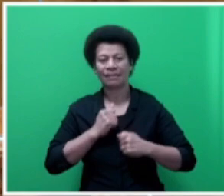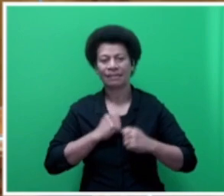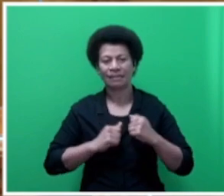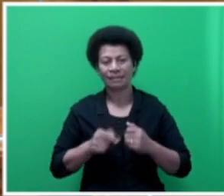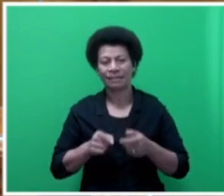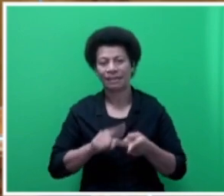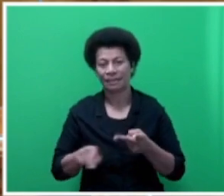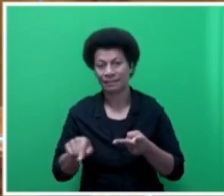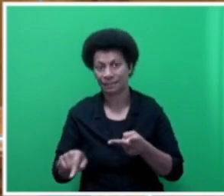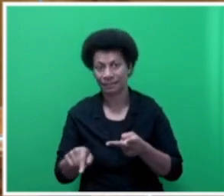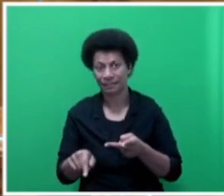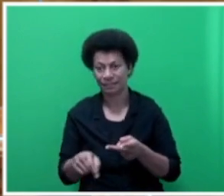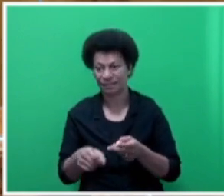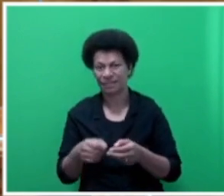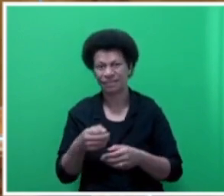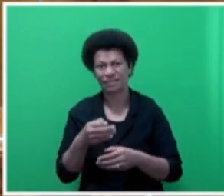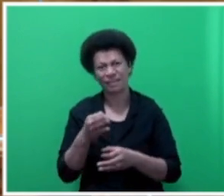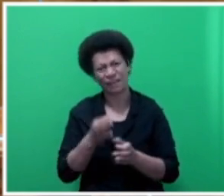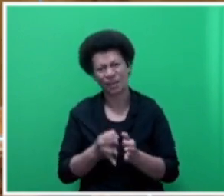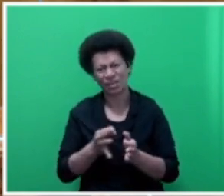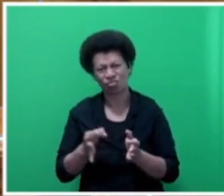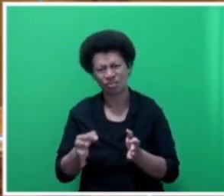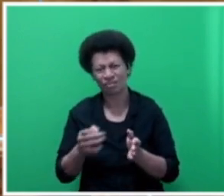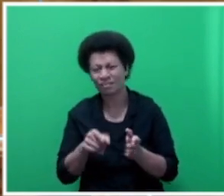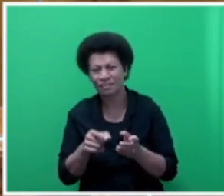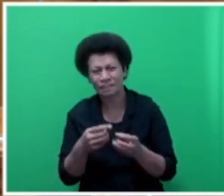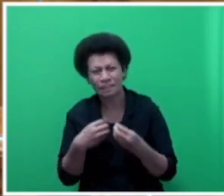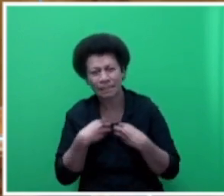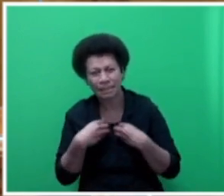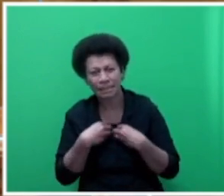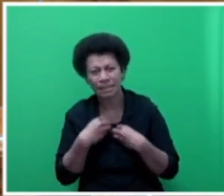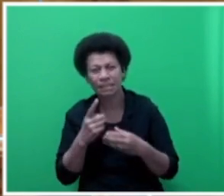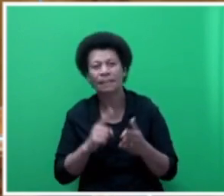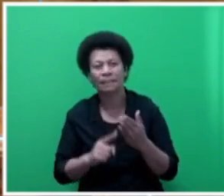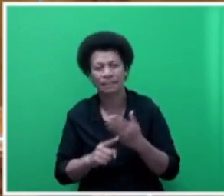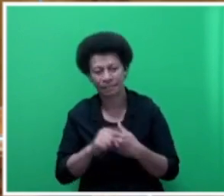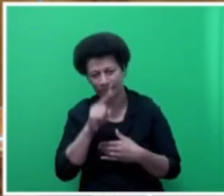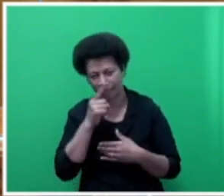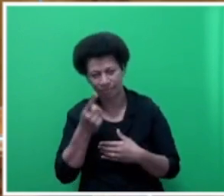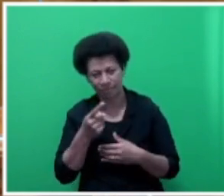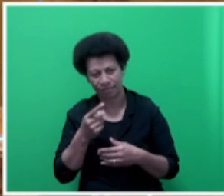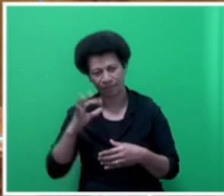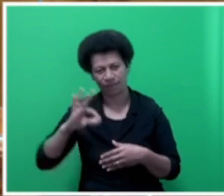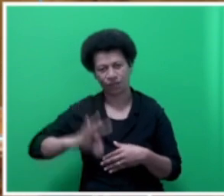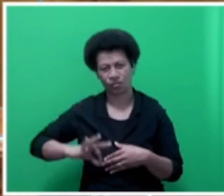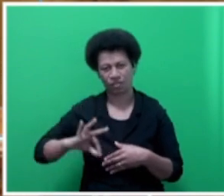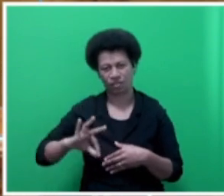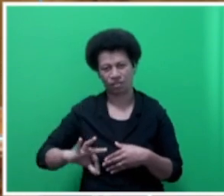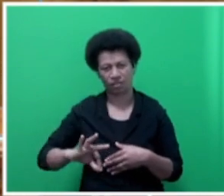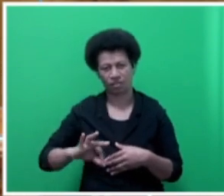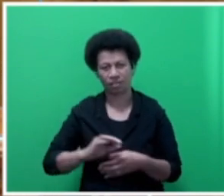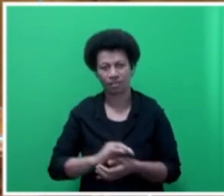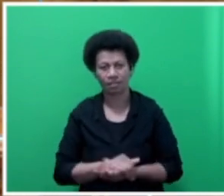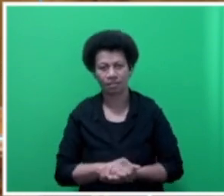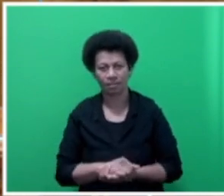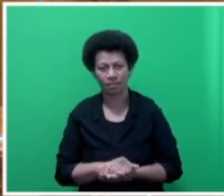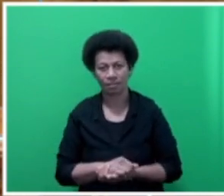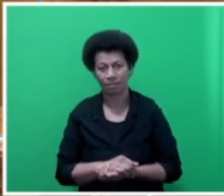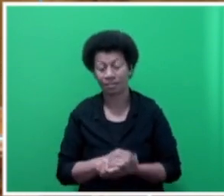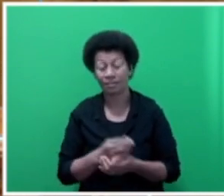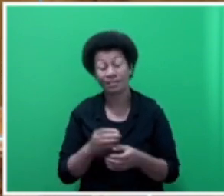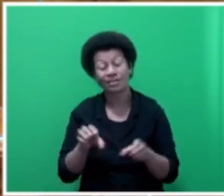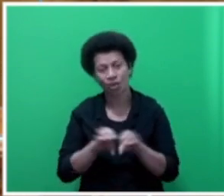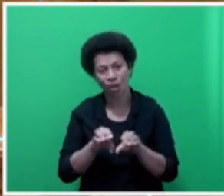manufacturing sector will be unsustainable for small manufacturing businesses. Sir, it is common knowledge that